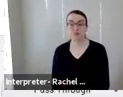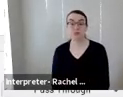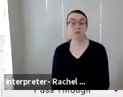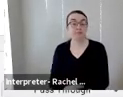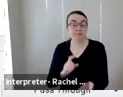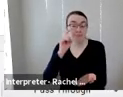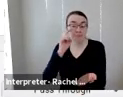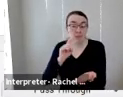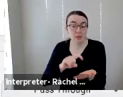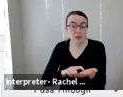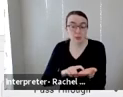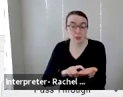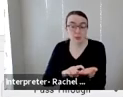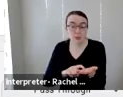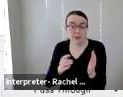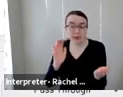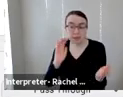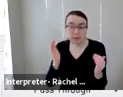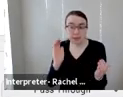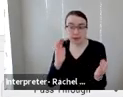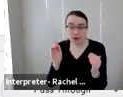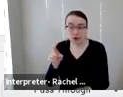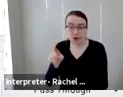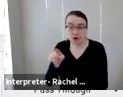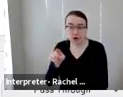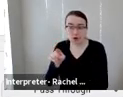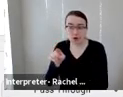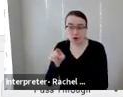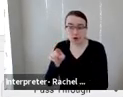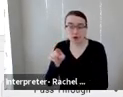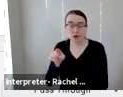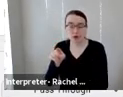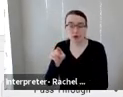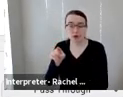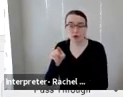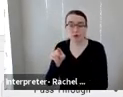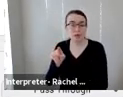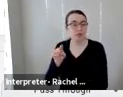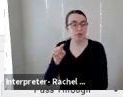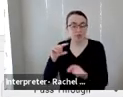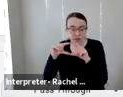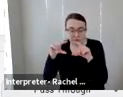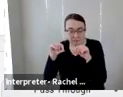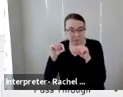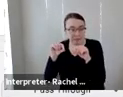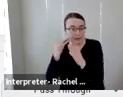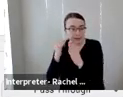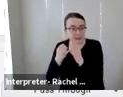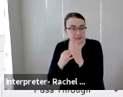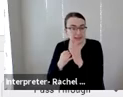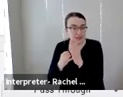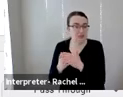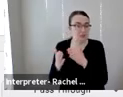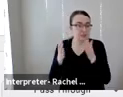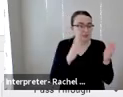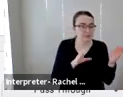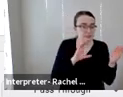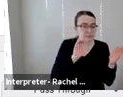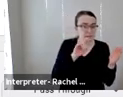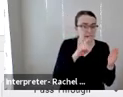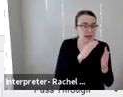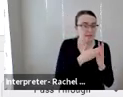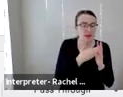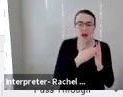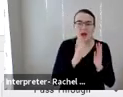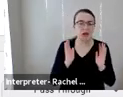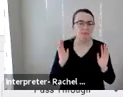and contrast, right, between the thumbnail sketch and the CAD file, I didn't have